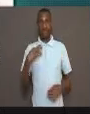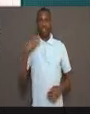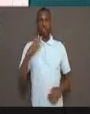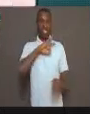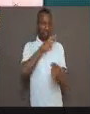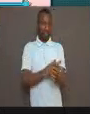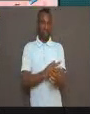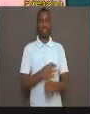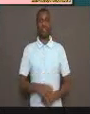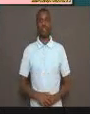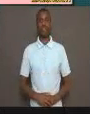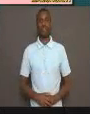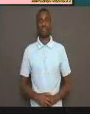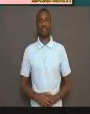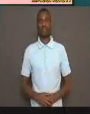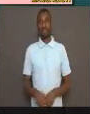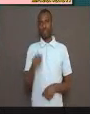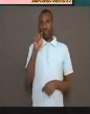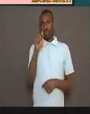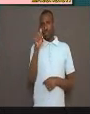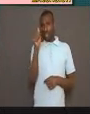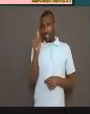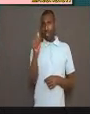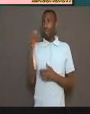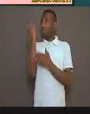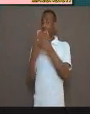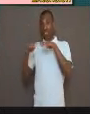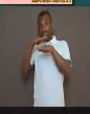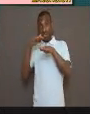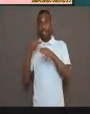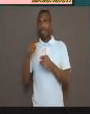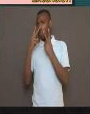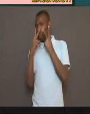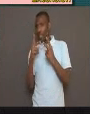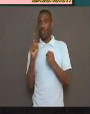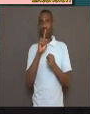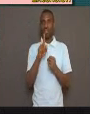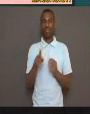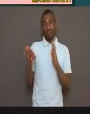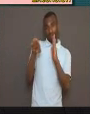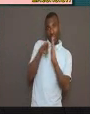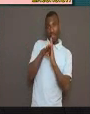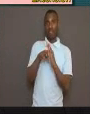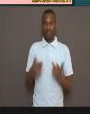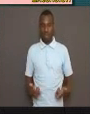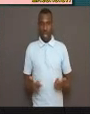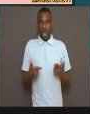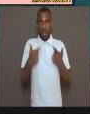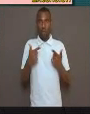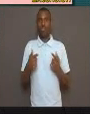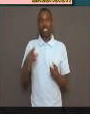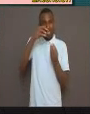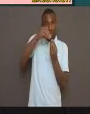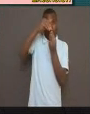force. Point A on the graph marks where the load begins to